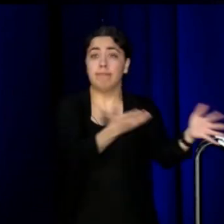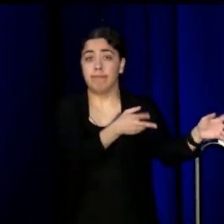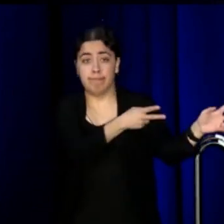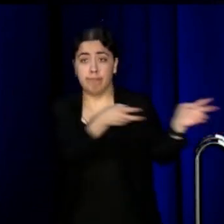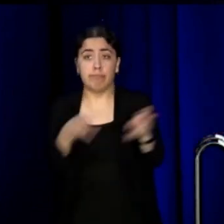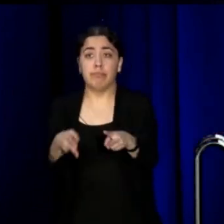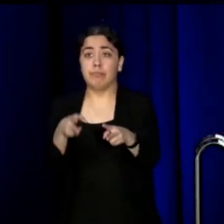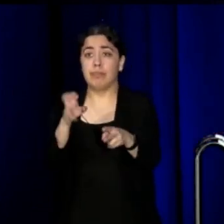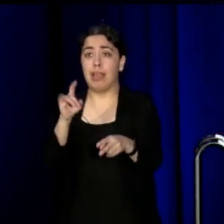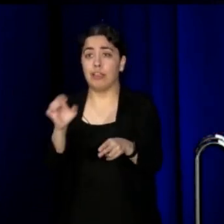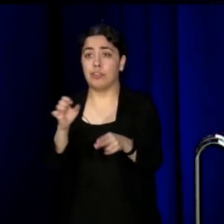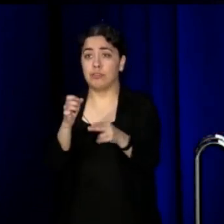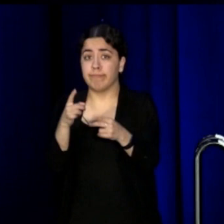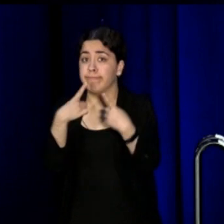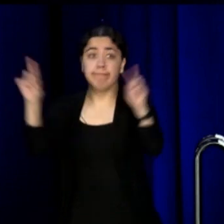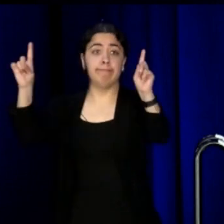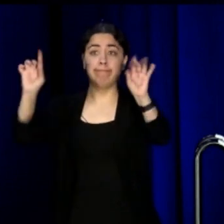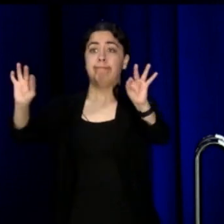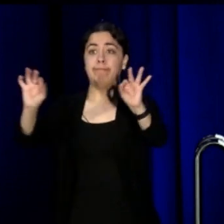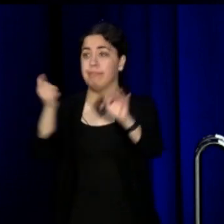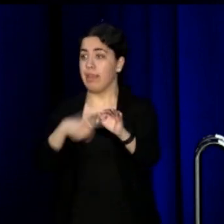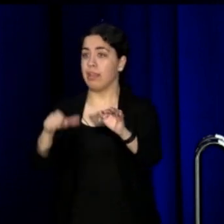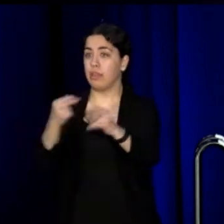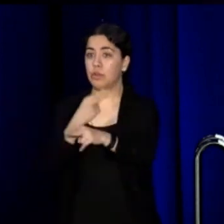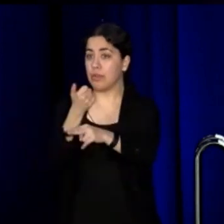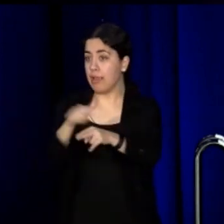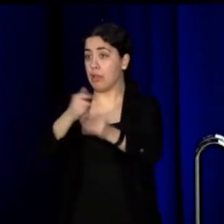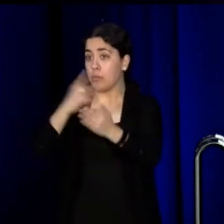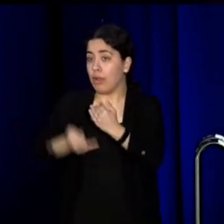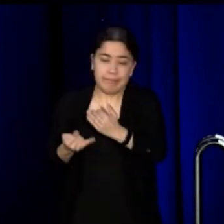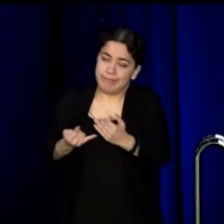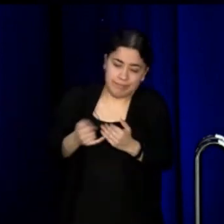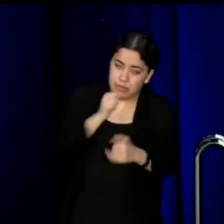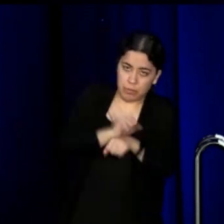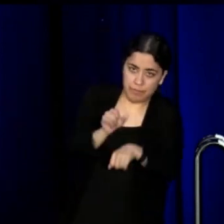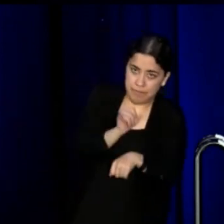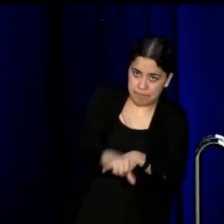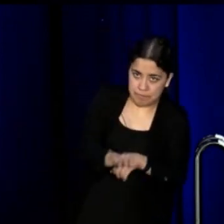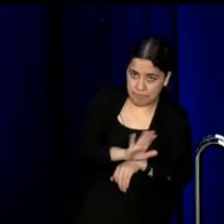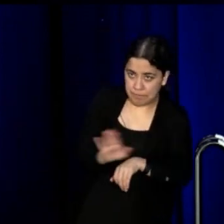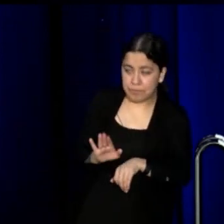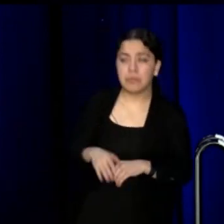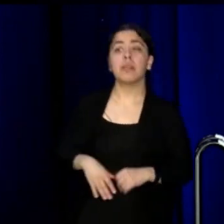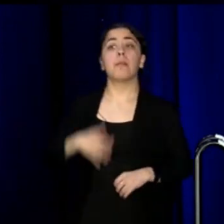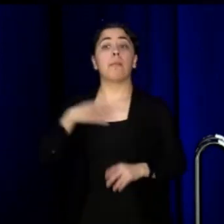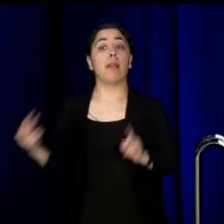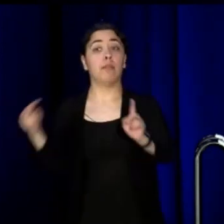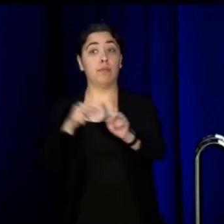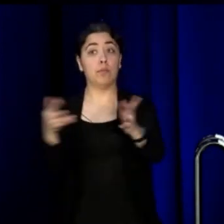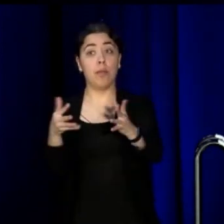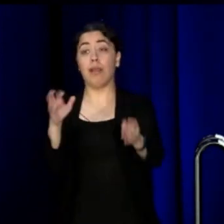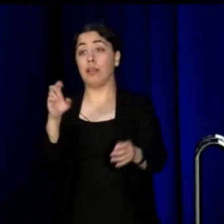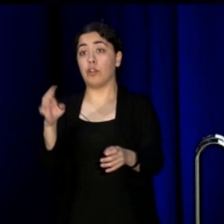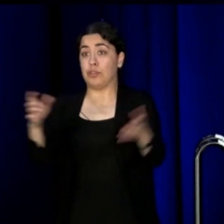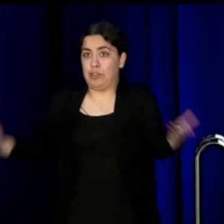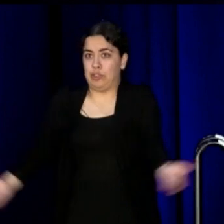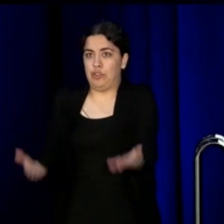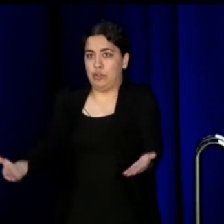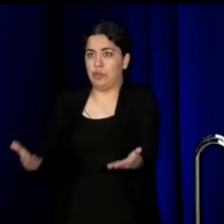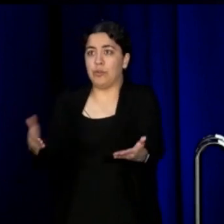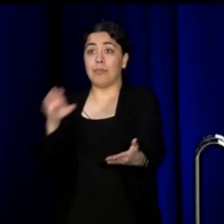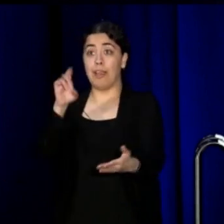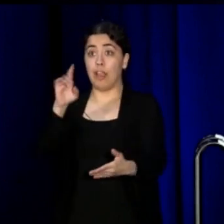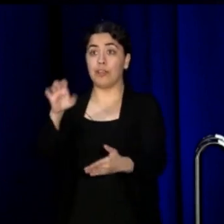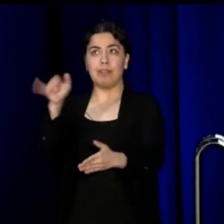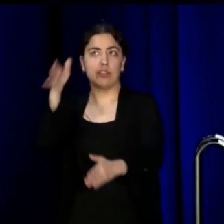for any use case or any project. But from my point of view, the Edge is here. It's the future.